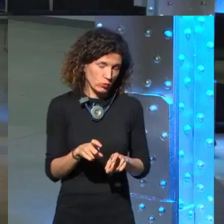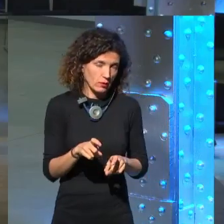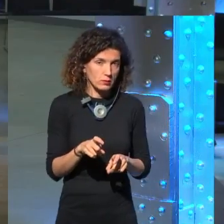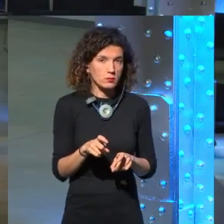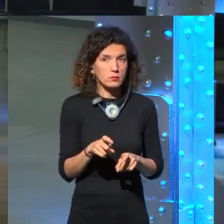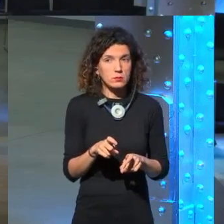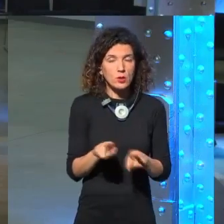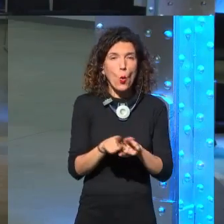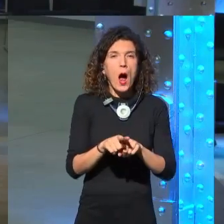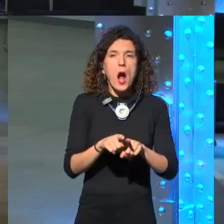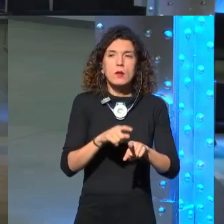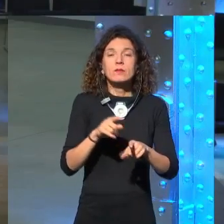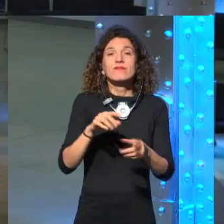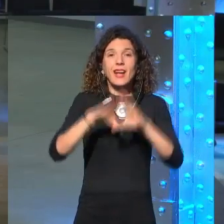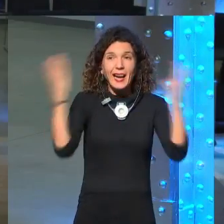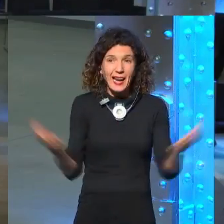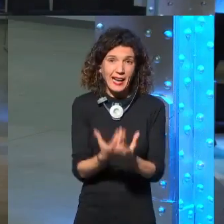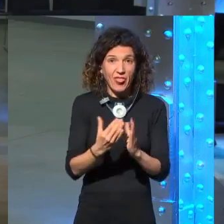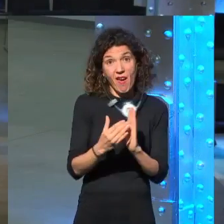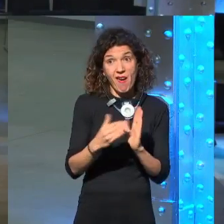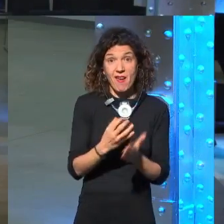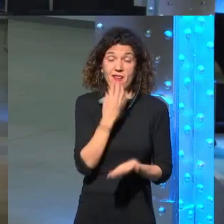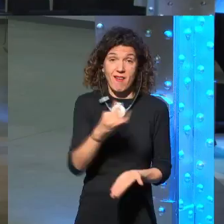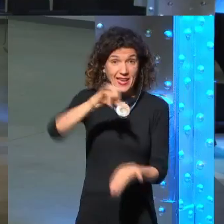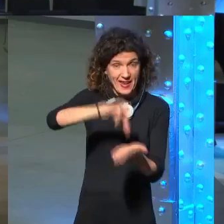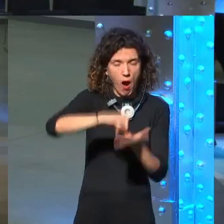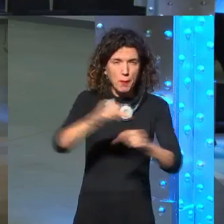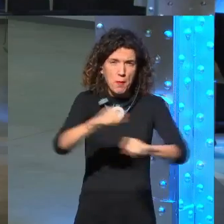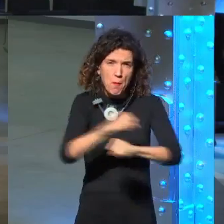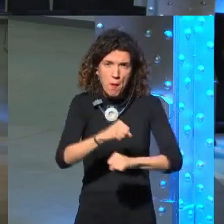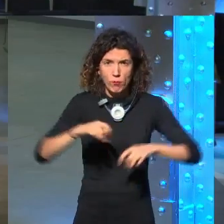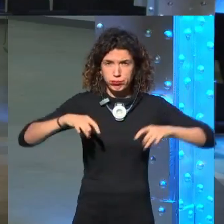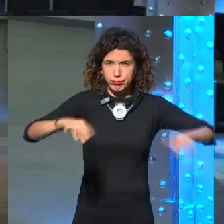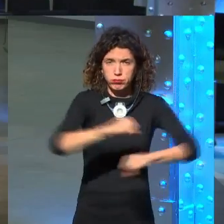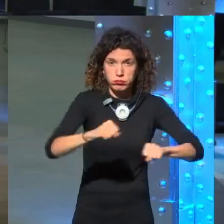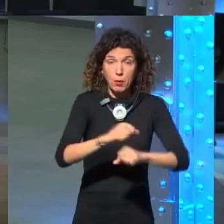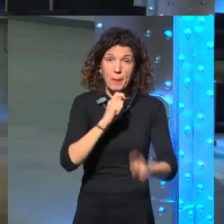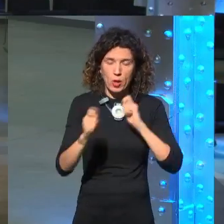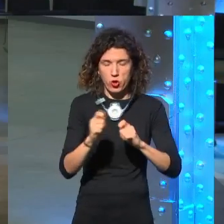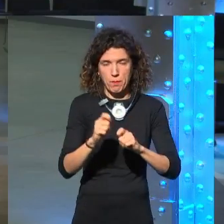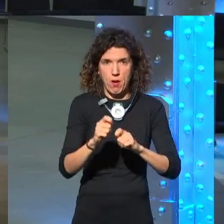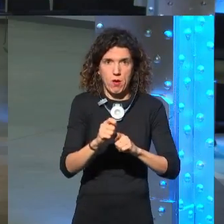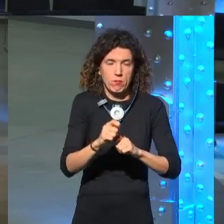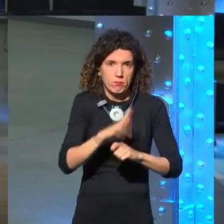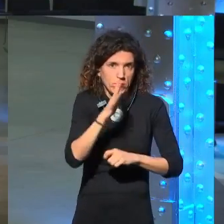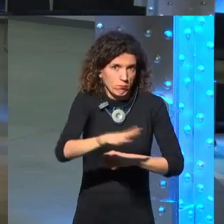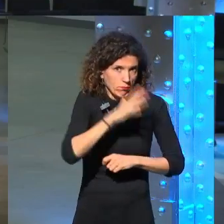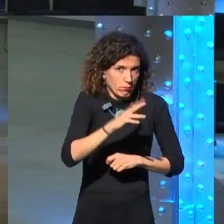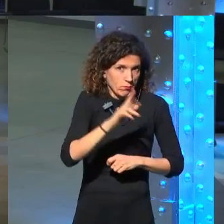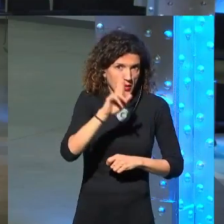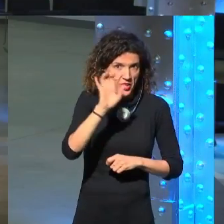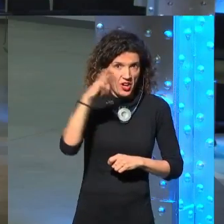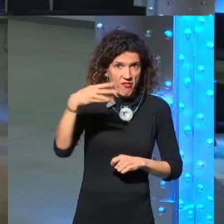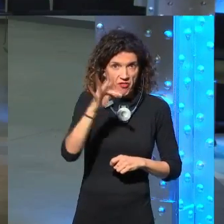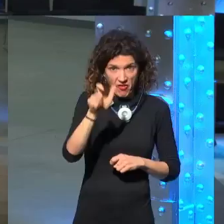destruction during the Iraq War. The journalists were rather perplexed when Donald Rumsfeld replied, there